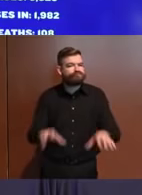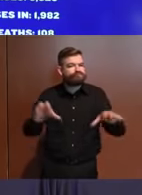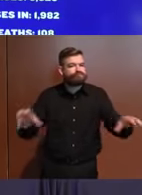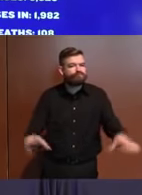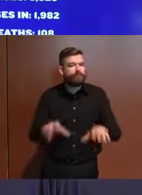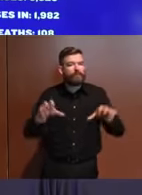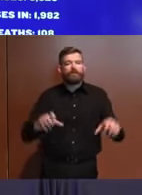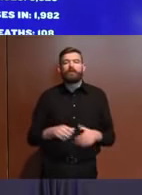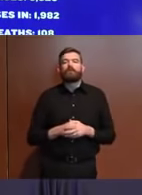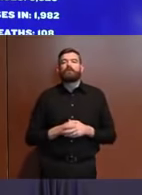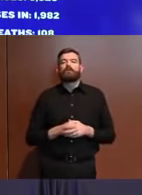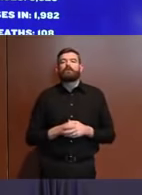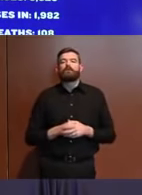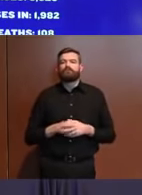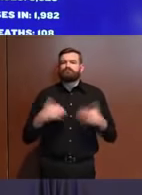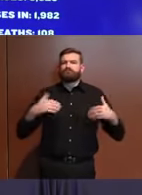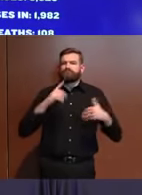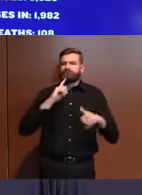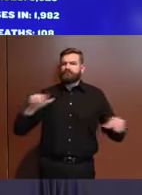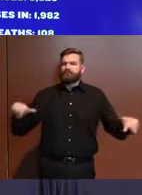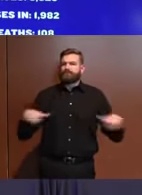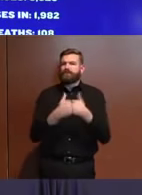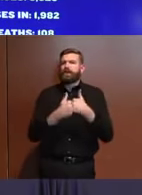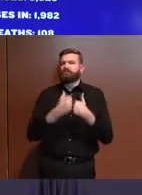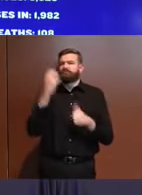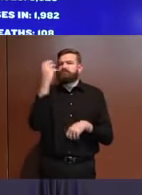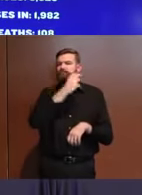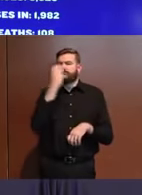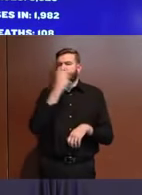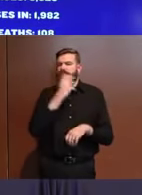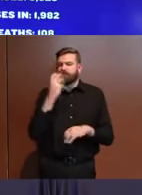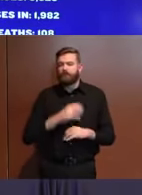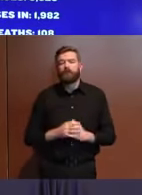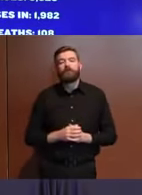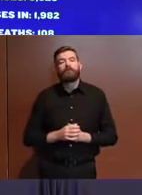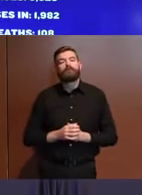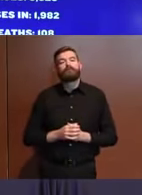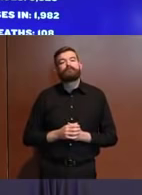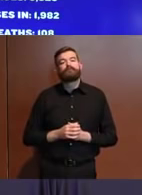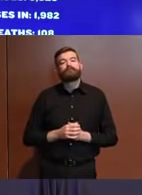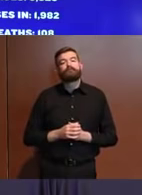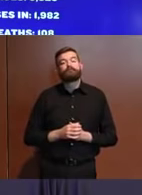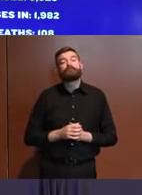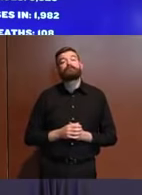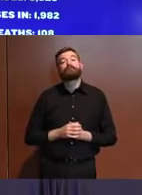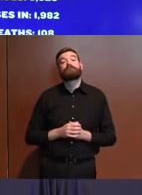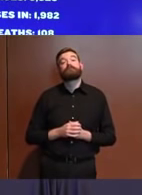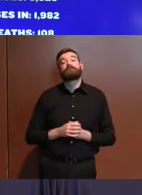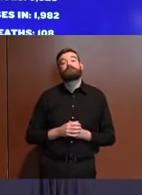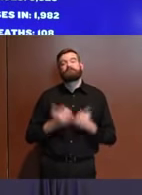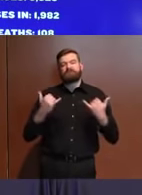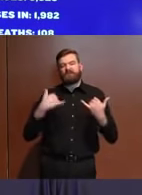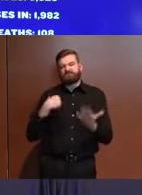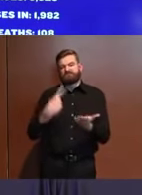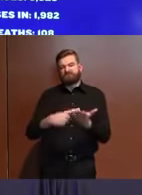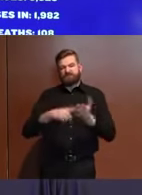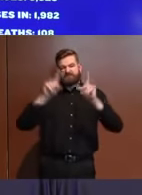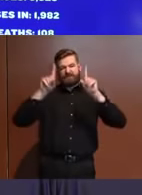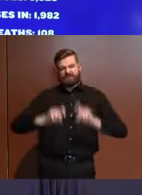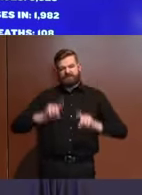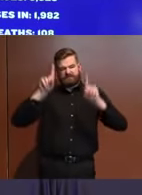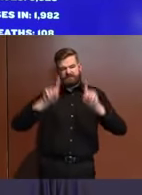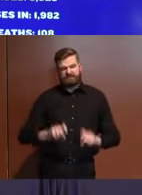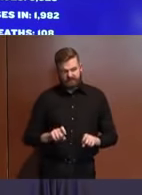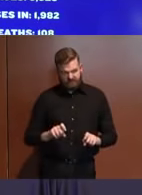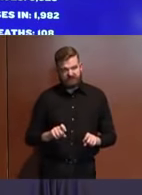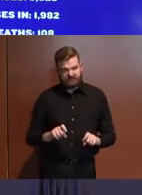has imposed. Now on testing. We know so much of our chances for success in ending